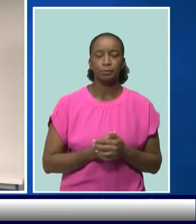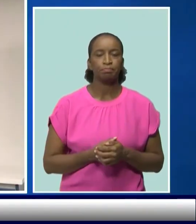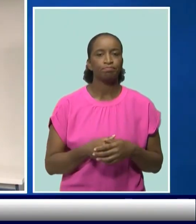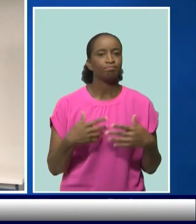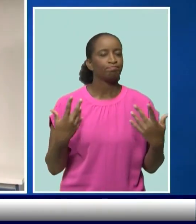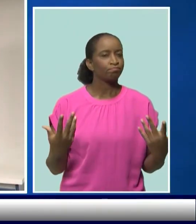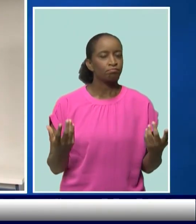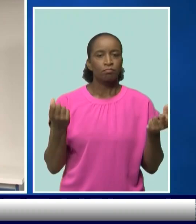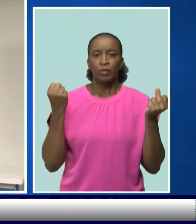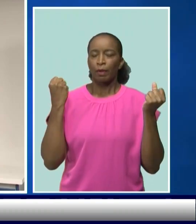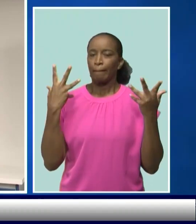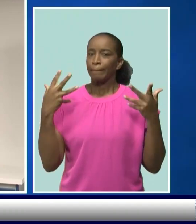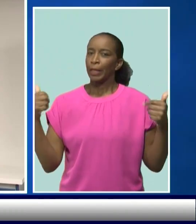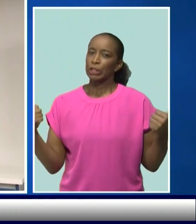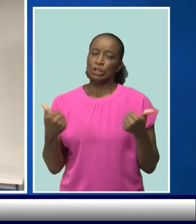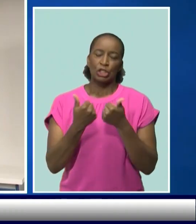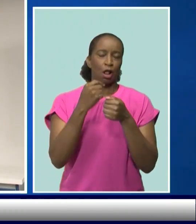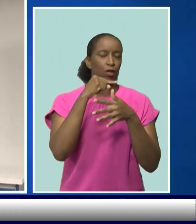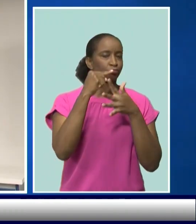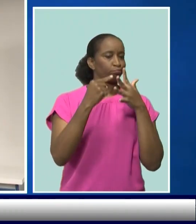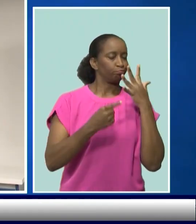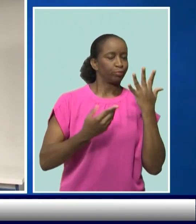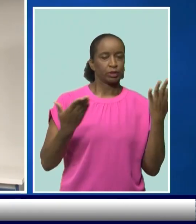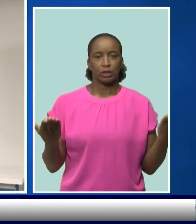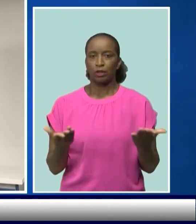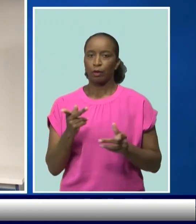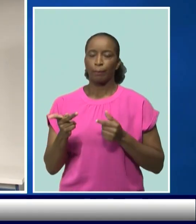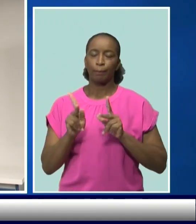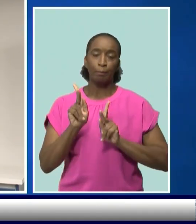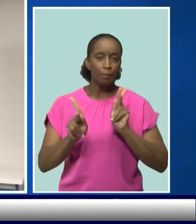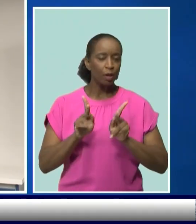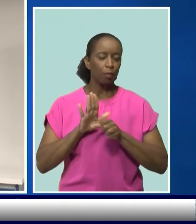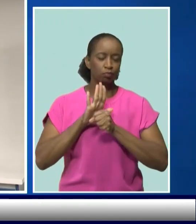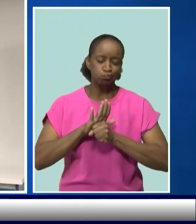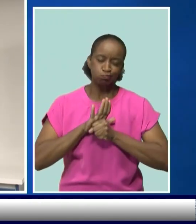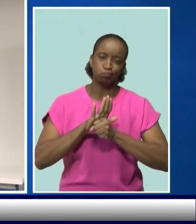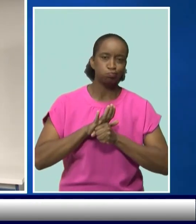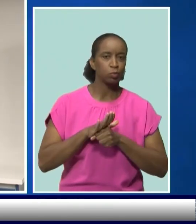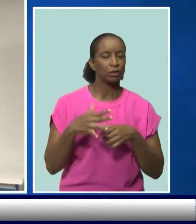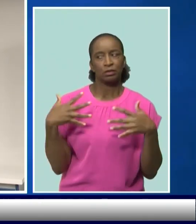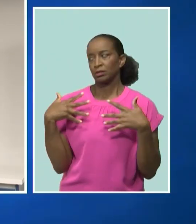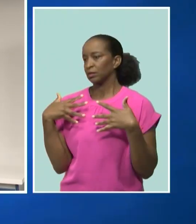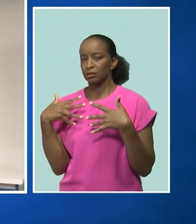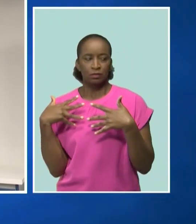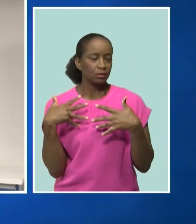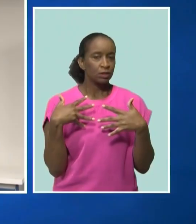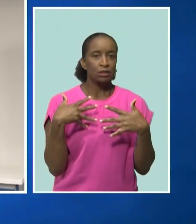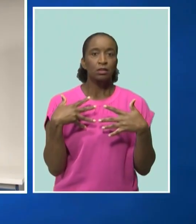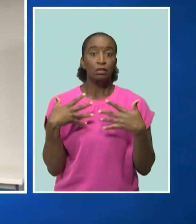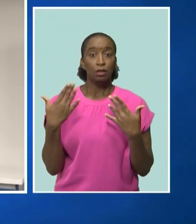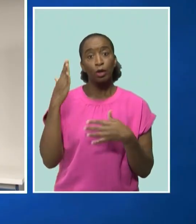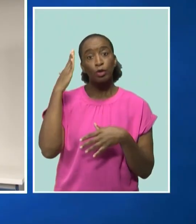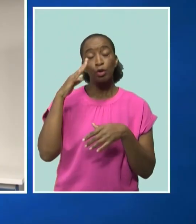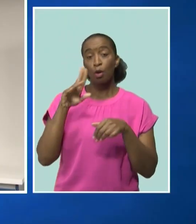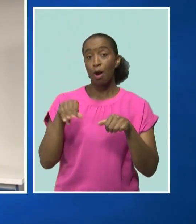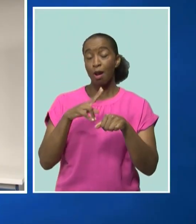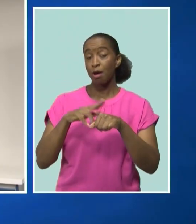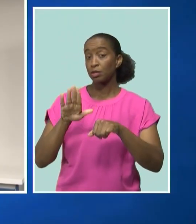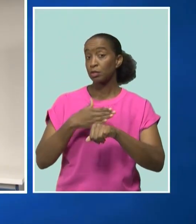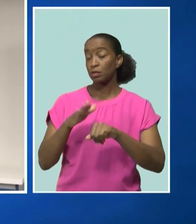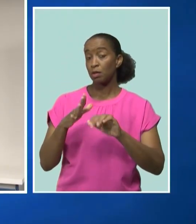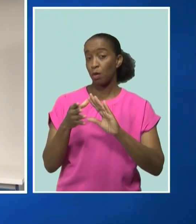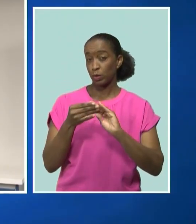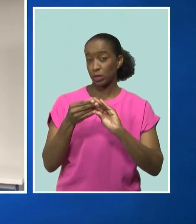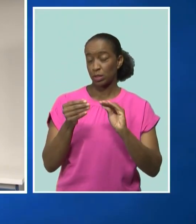challenge in the nation right now. People are feeling stress. There's a sense of fear. You know, the words of the national anthem tells us, our